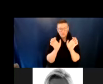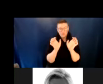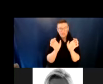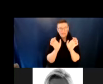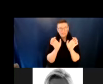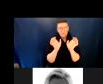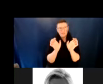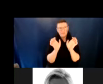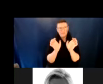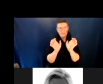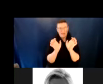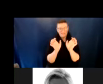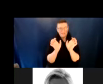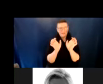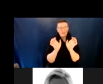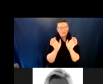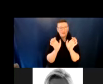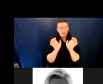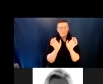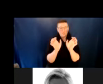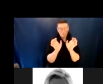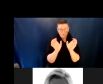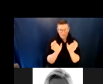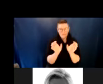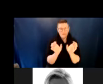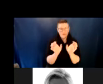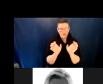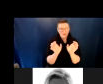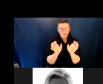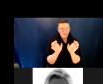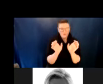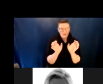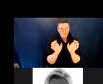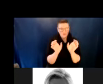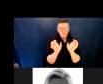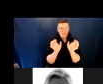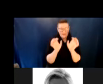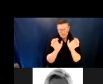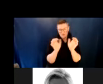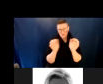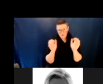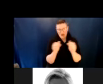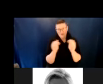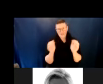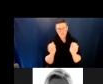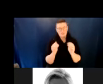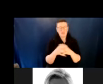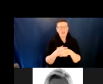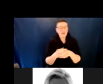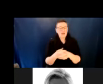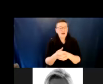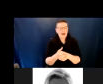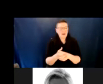to connect two concepts like that to create a metaphor, they have to have a group of common